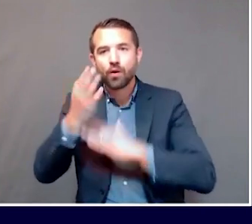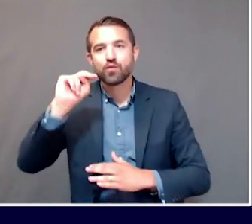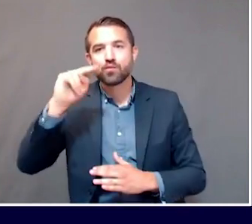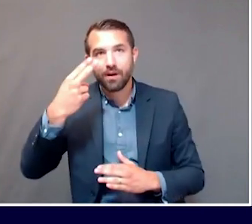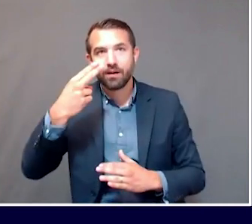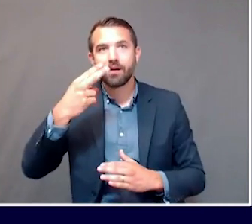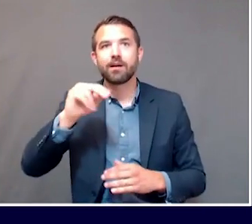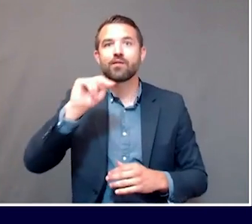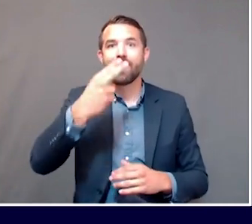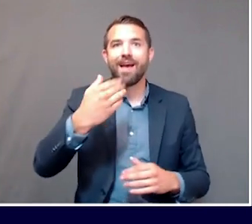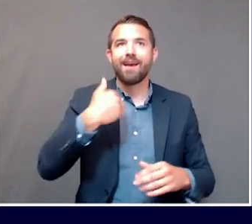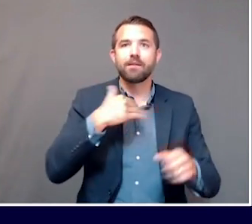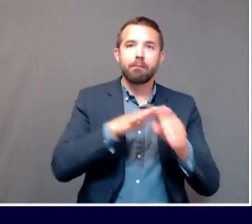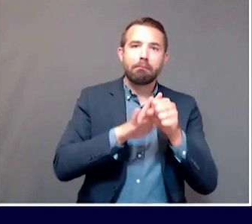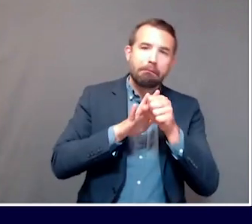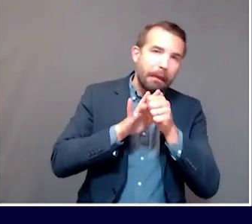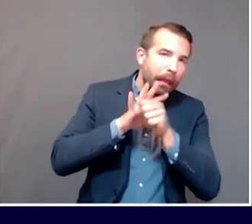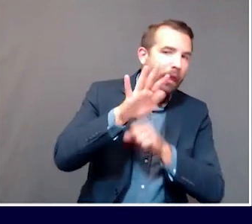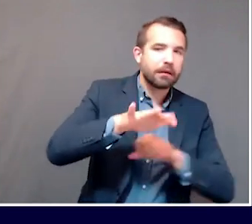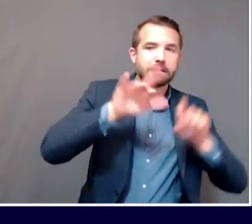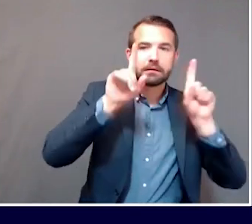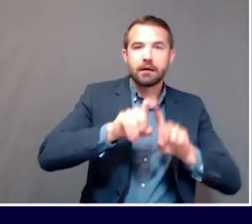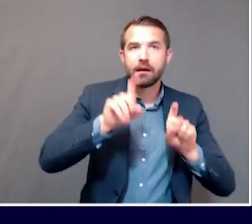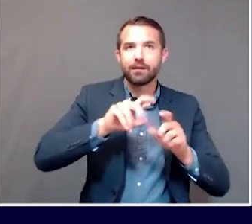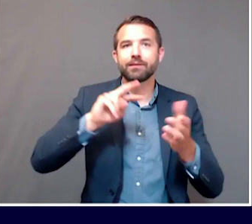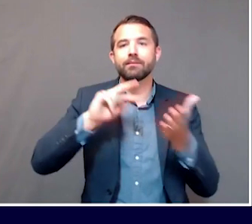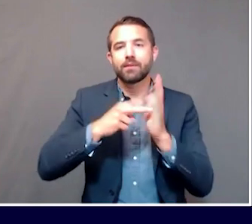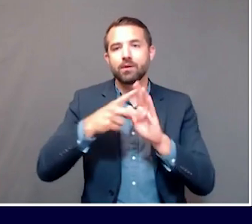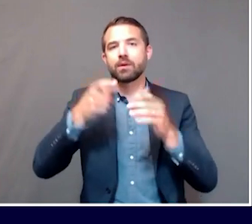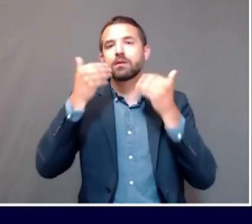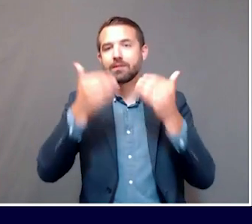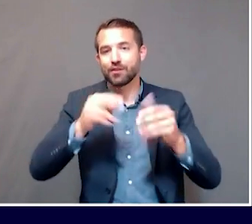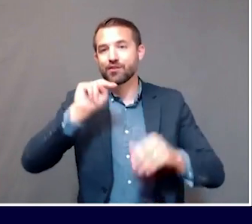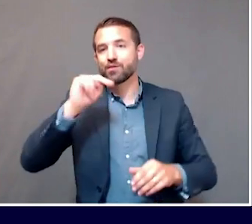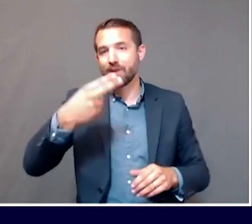Great, thanks, Bob. We're going to turn next to Caitlin Andrews at the BDN.